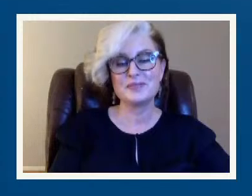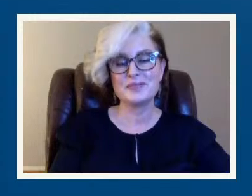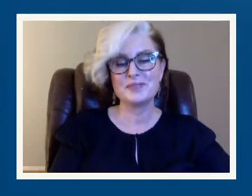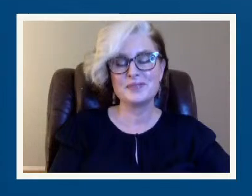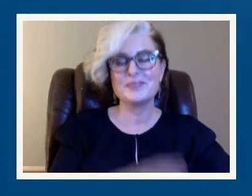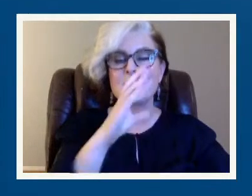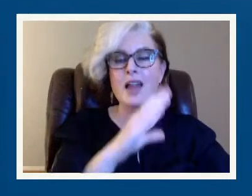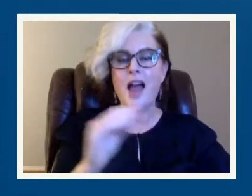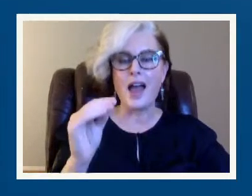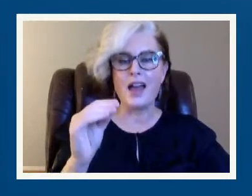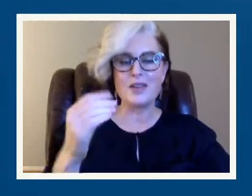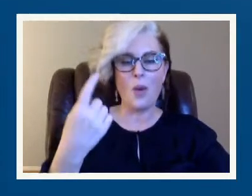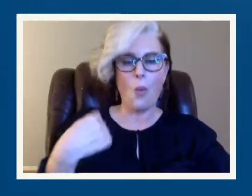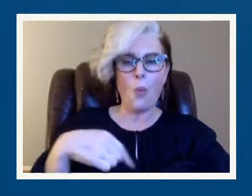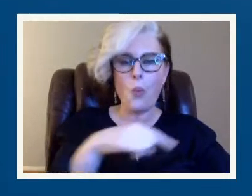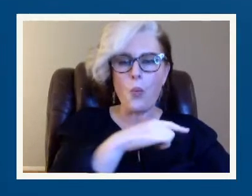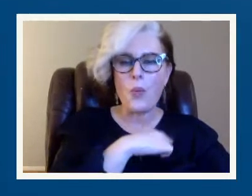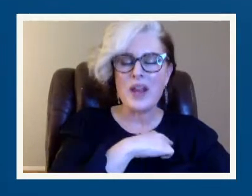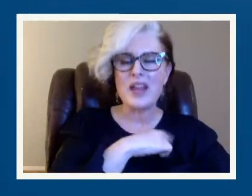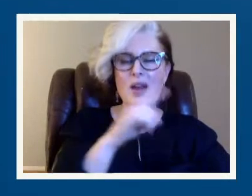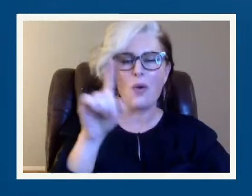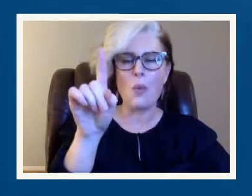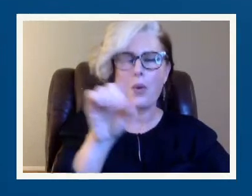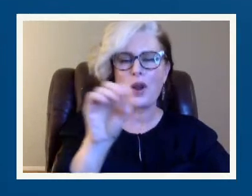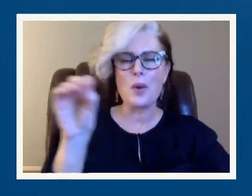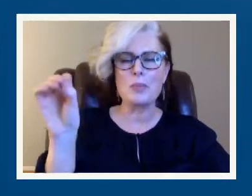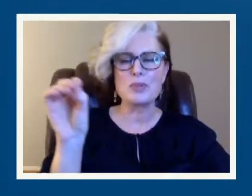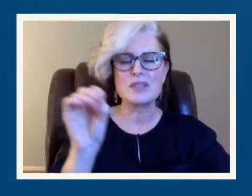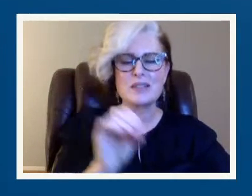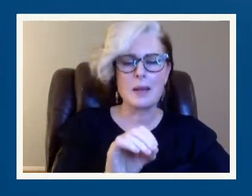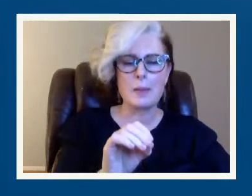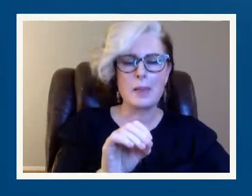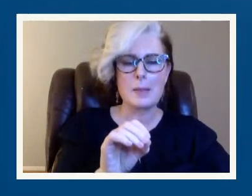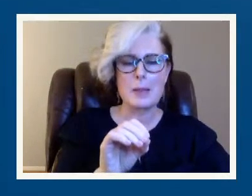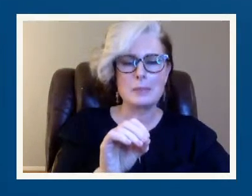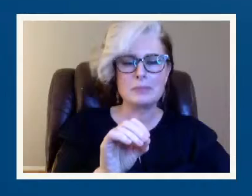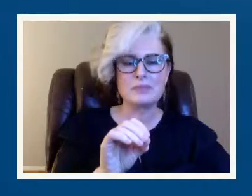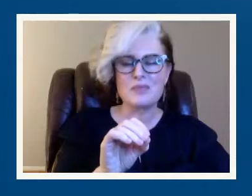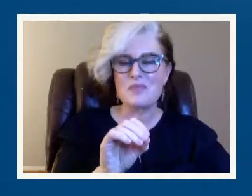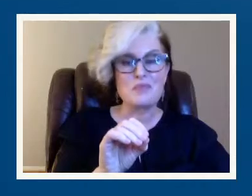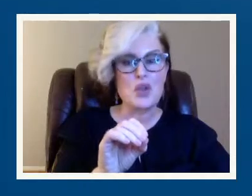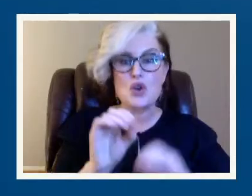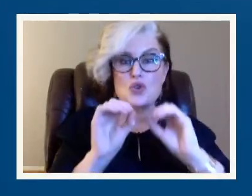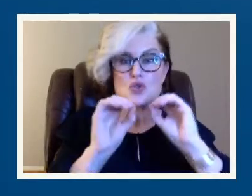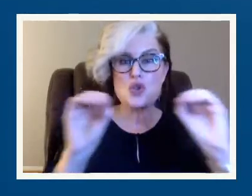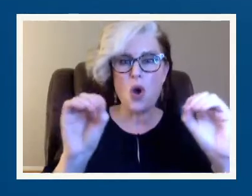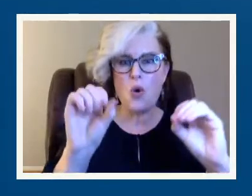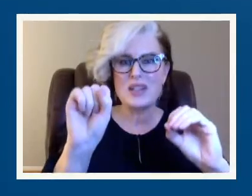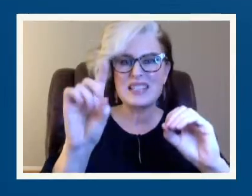and we are all 100% sedition free.